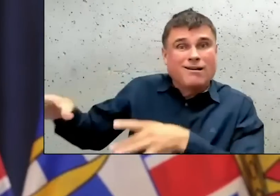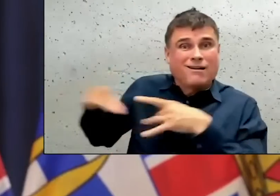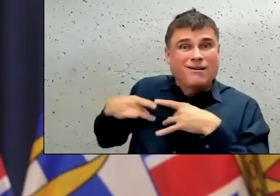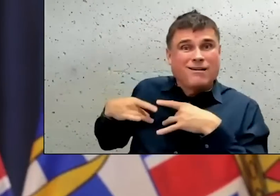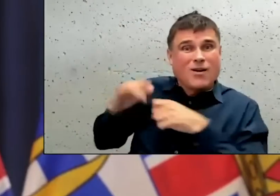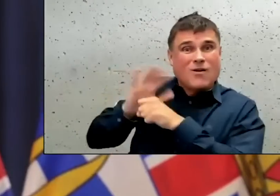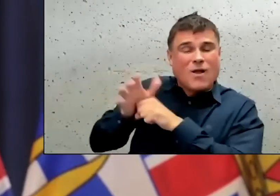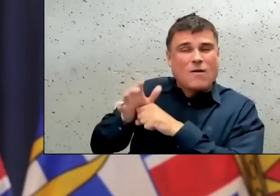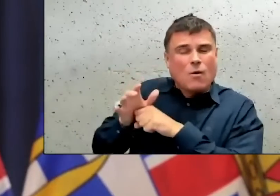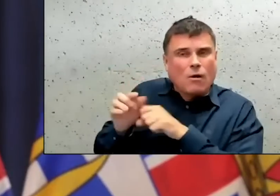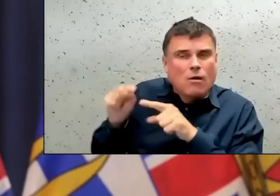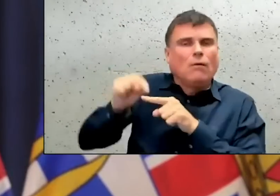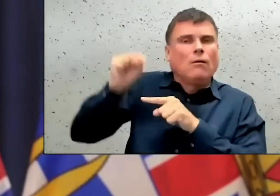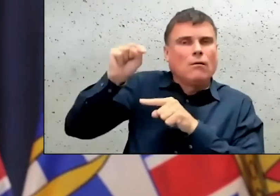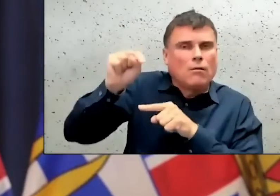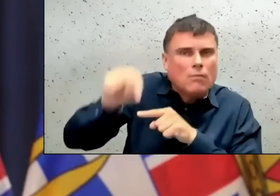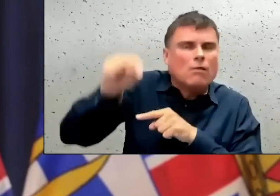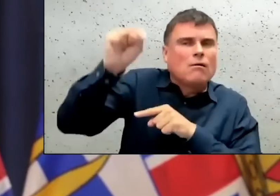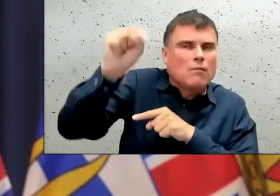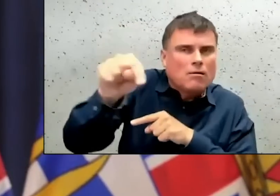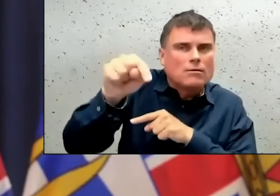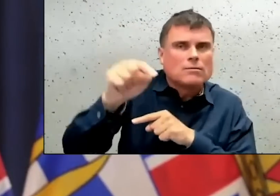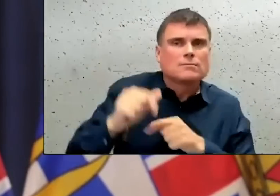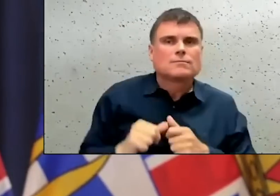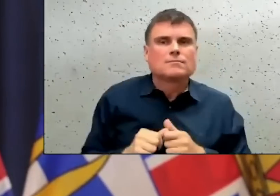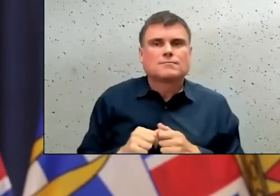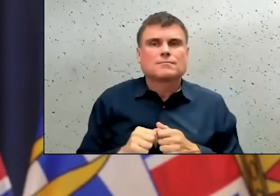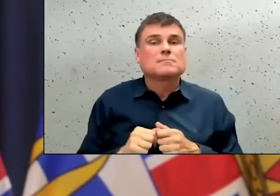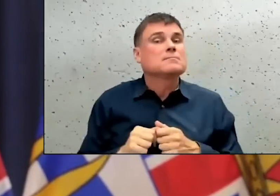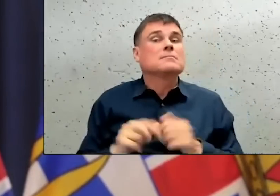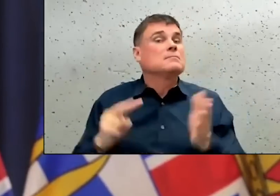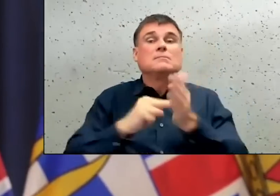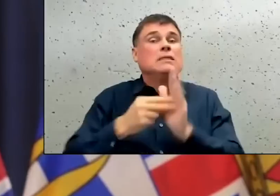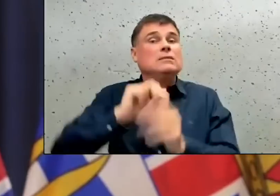protection with the known amount of